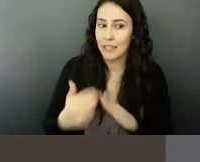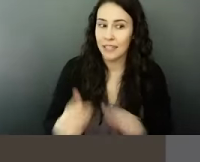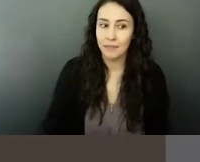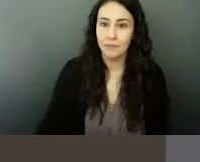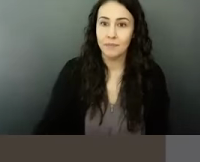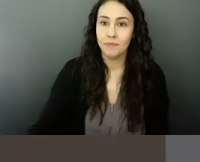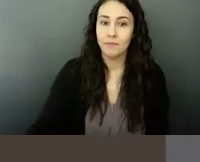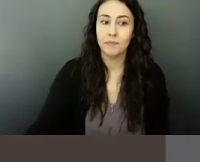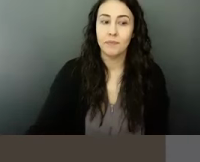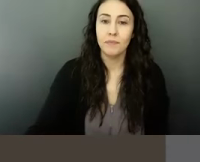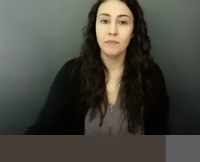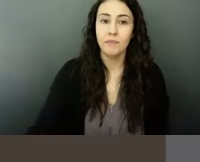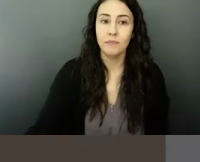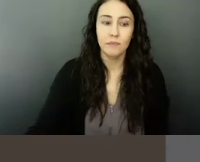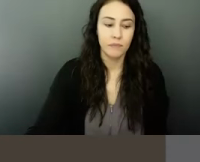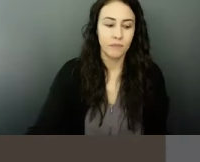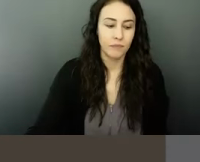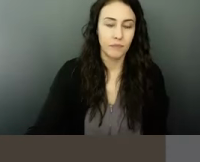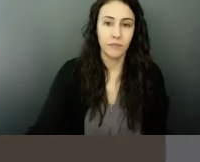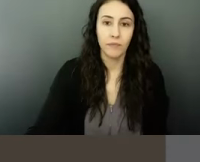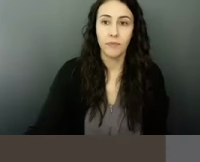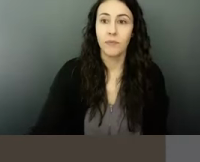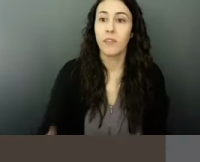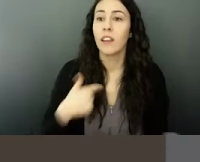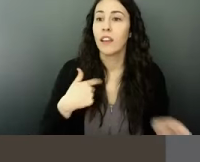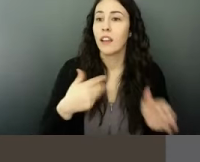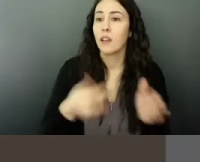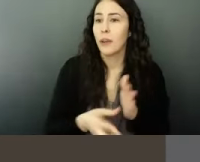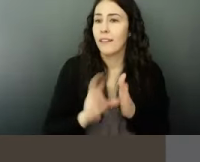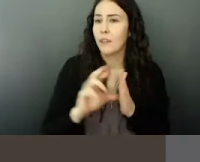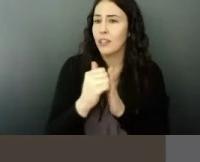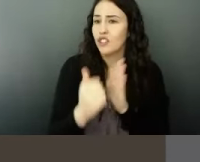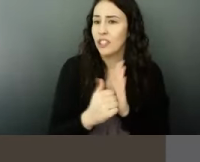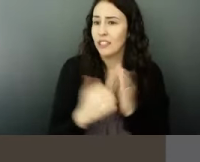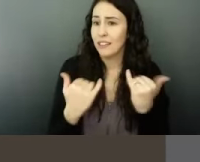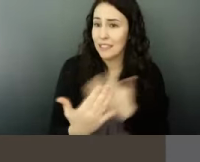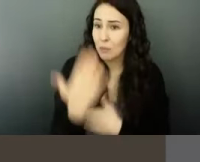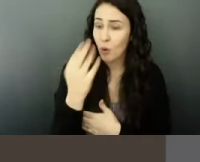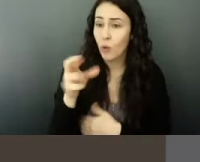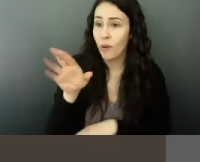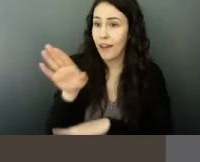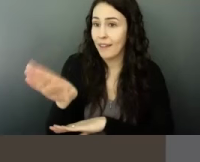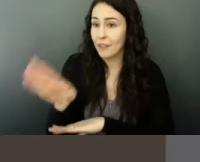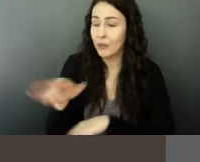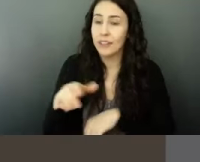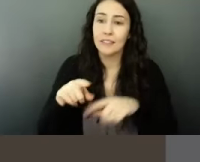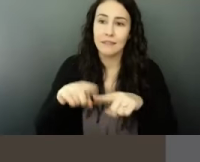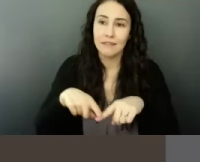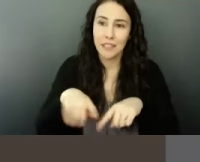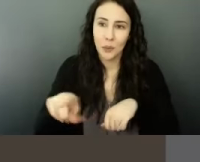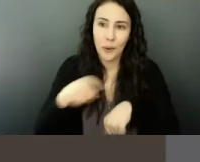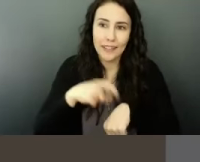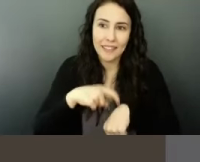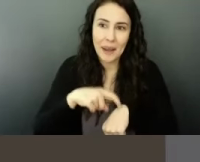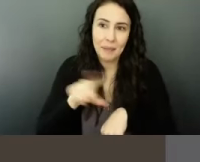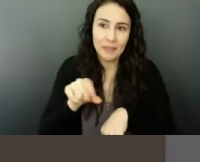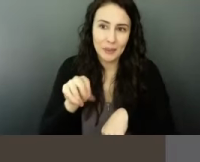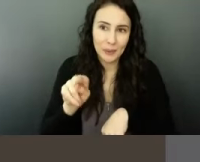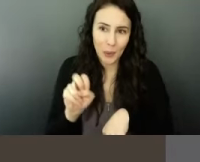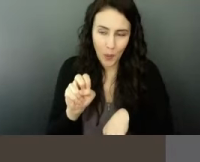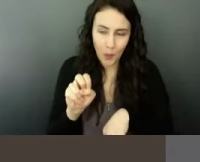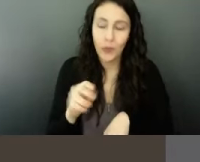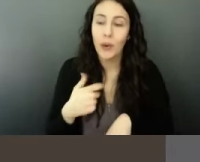So just a quick overview of our agenda this morning or afternoon, depending on the time zone that you are in right now. We're going to